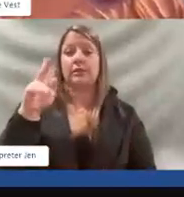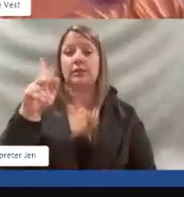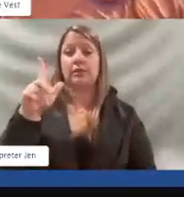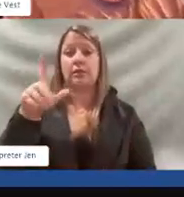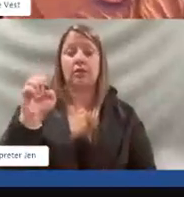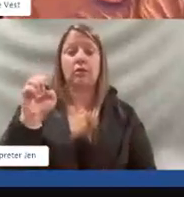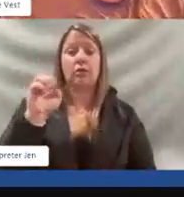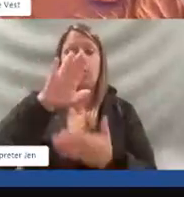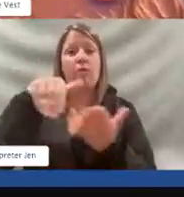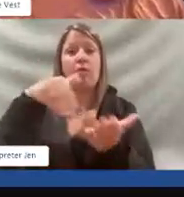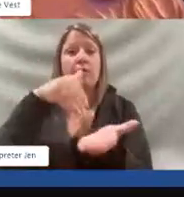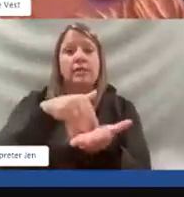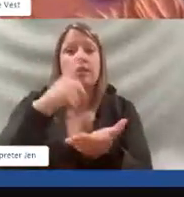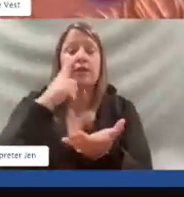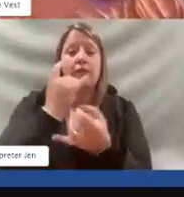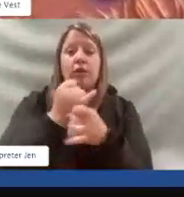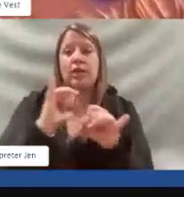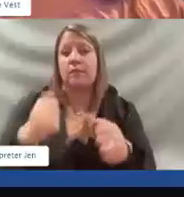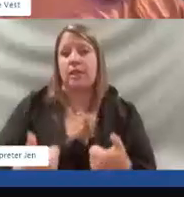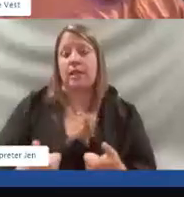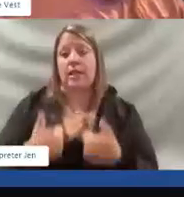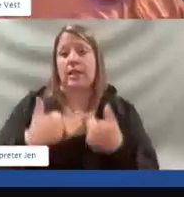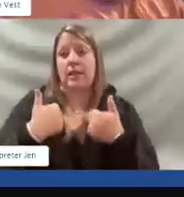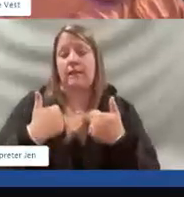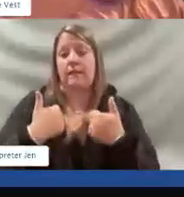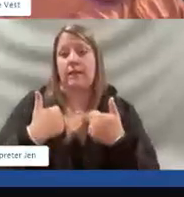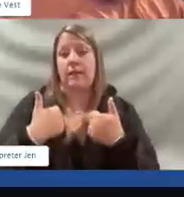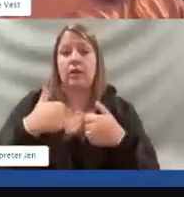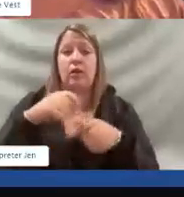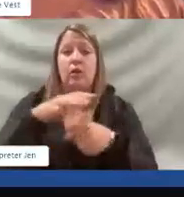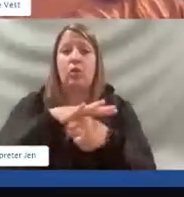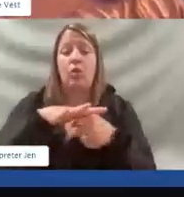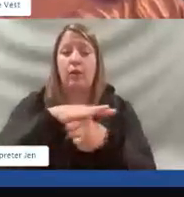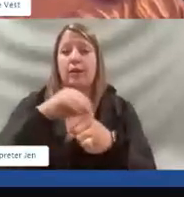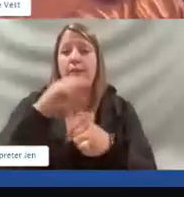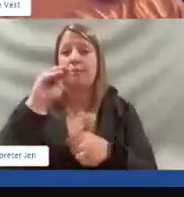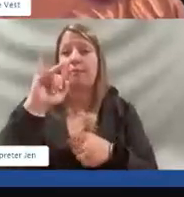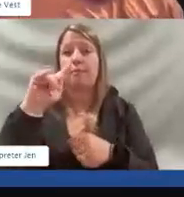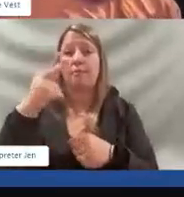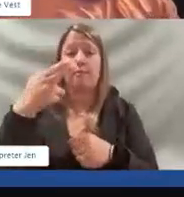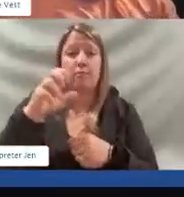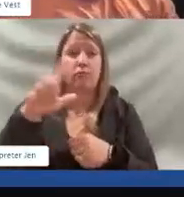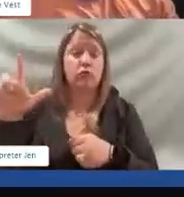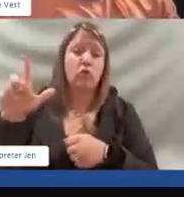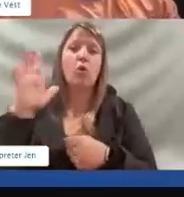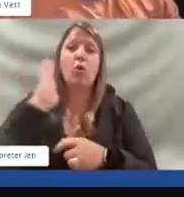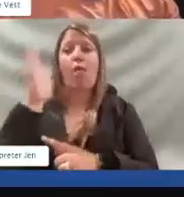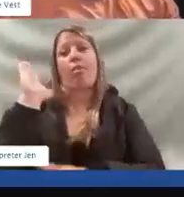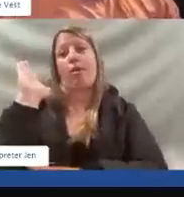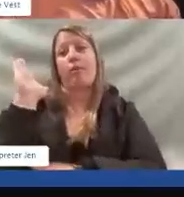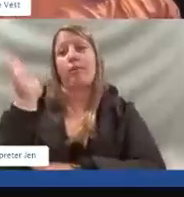is the Center for Independent Living that's located in Mitchell, that will be